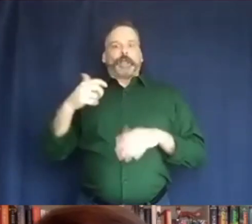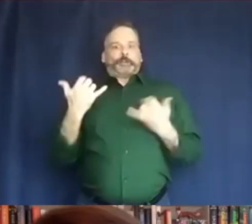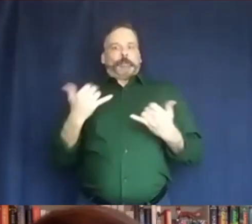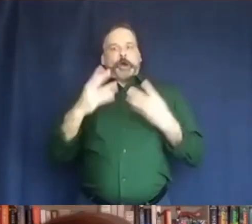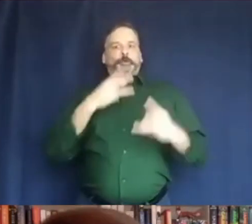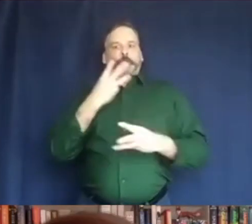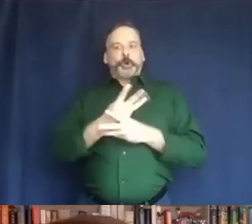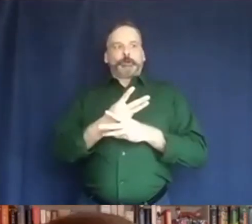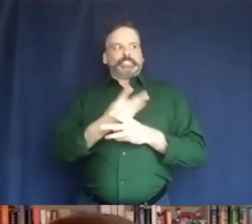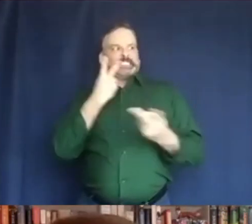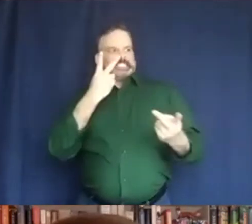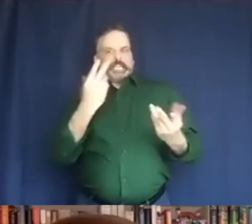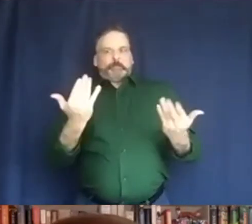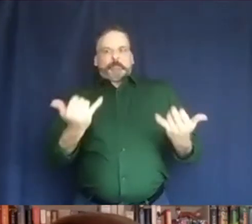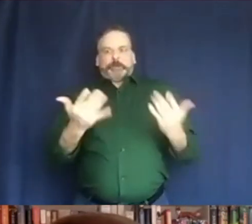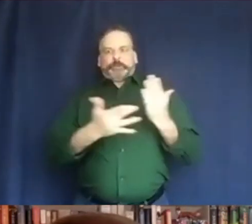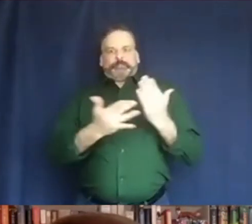sensibilities?